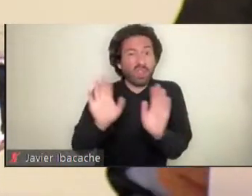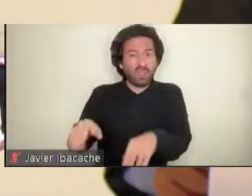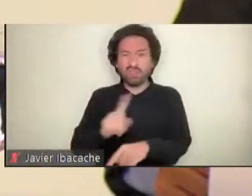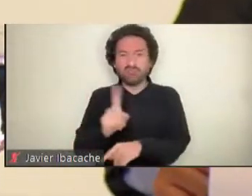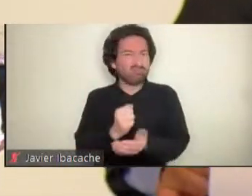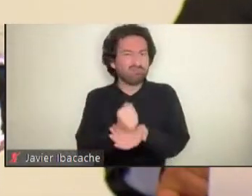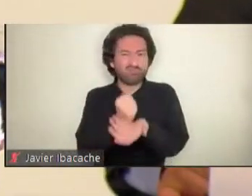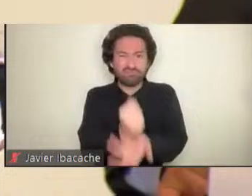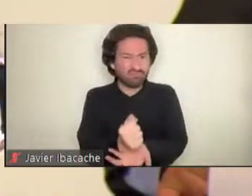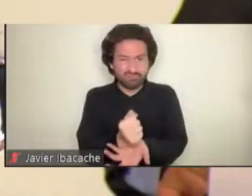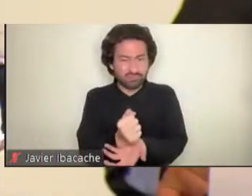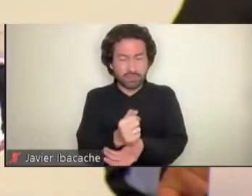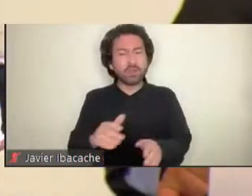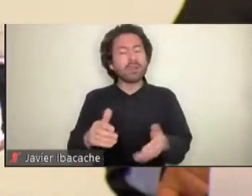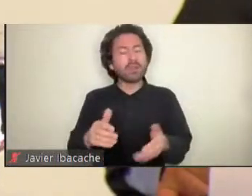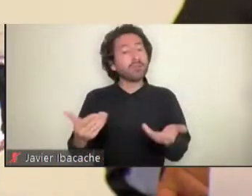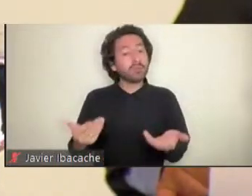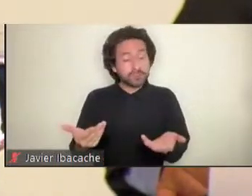Well,